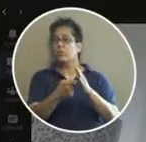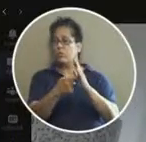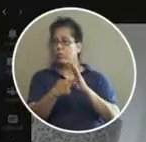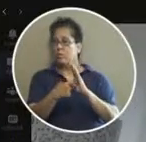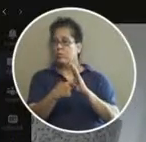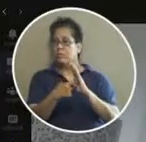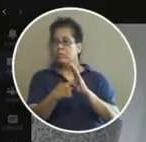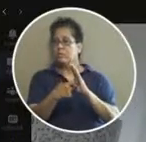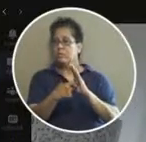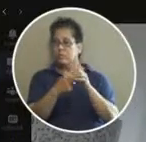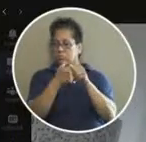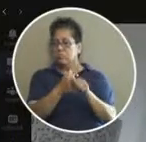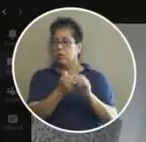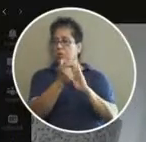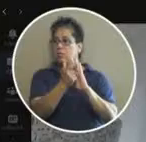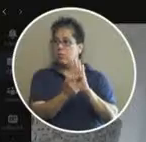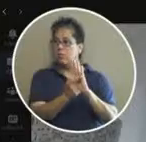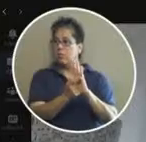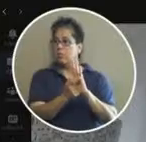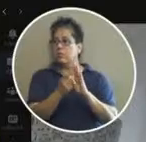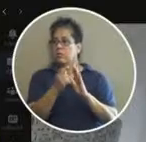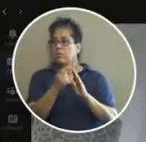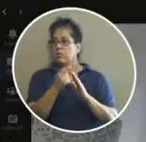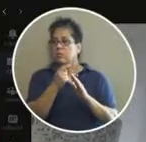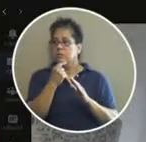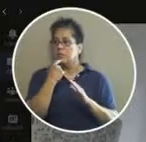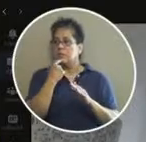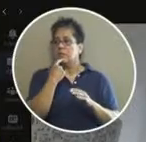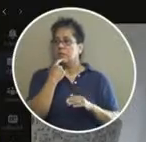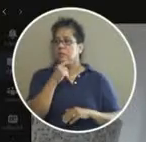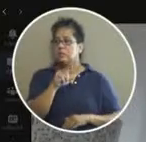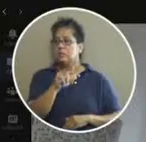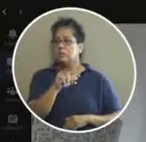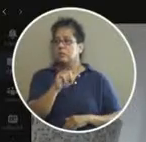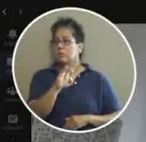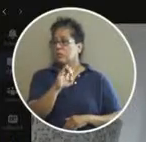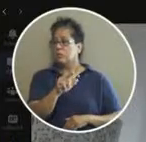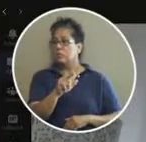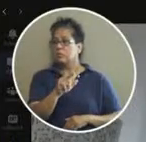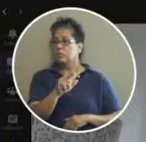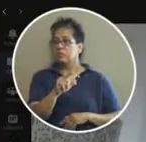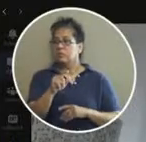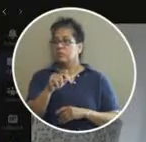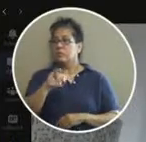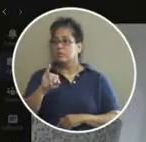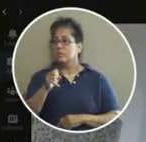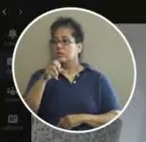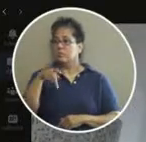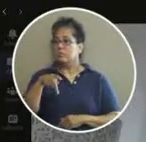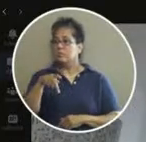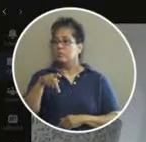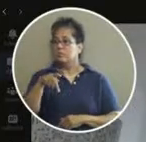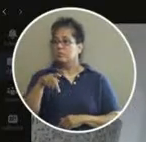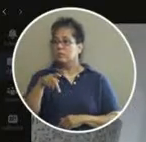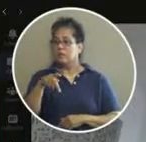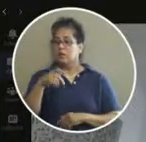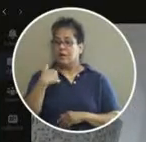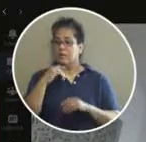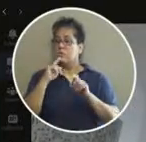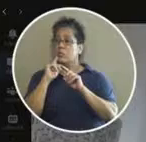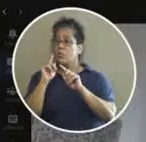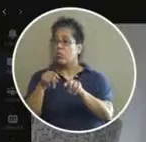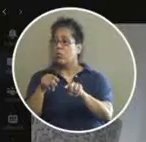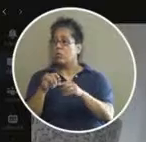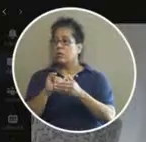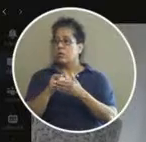requirements under the law are as follows. Locally, our Justice of the Peace issued an order that